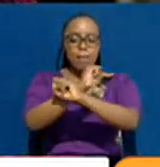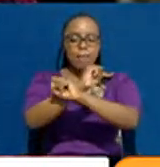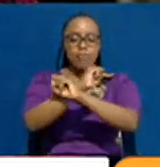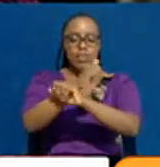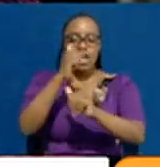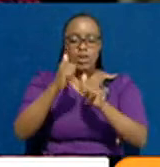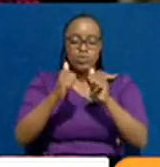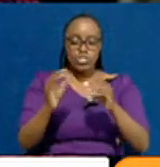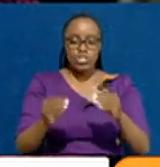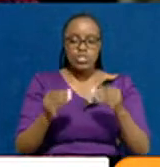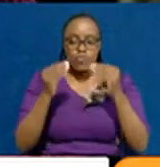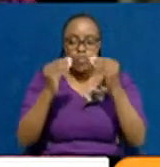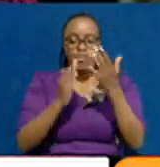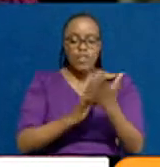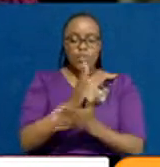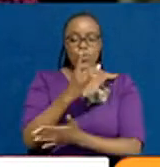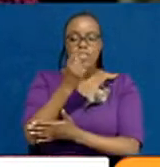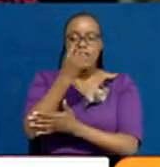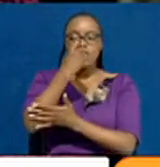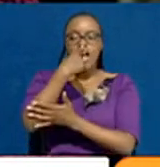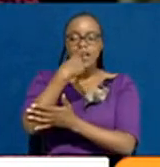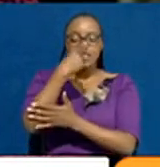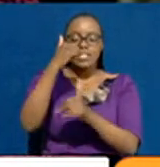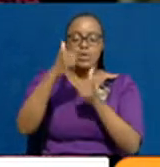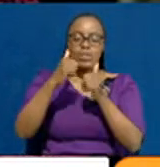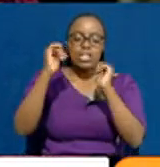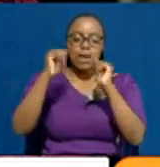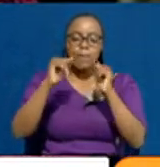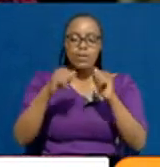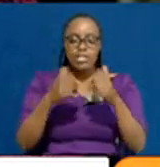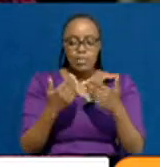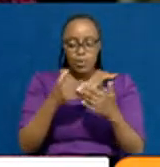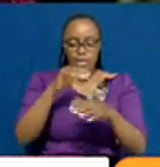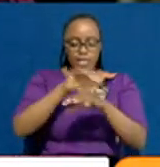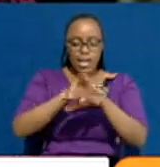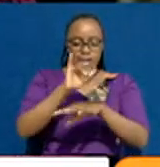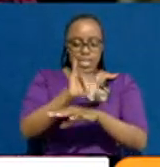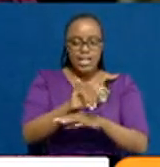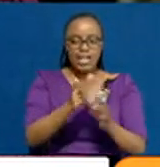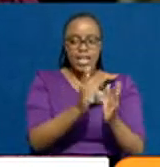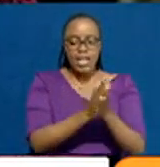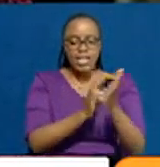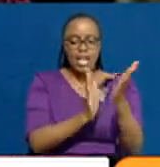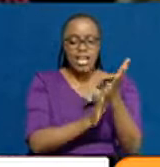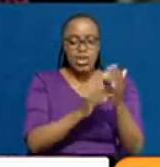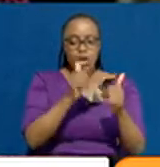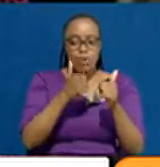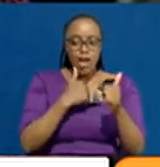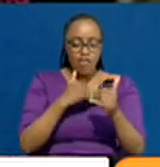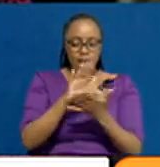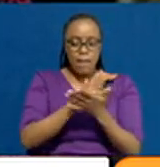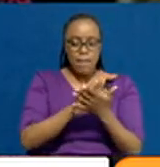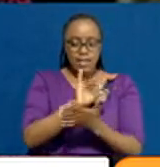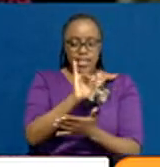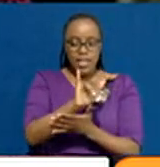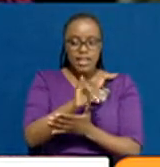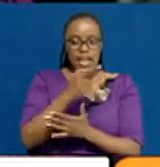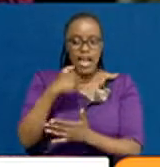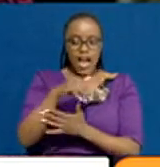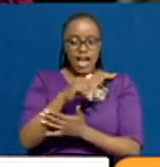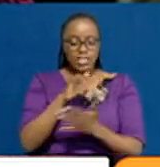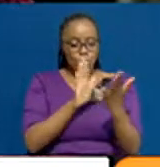offered by the vaccines, we're able to find enough evidence to make the recommendation. So based on that, we're able to